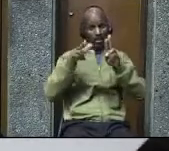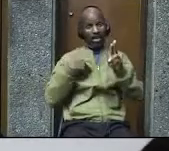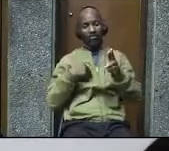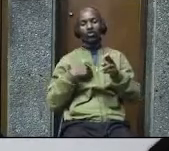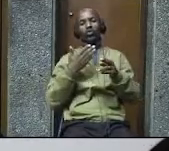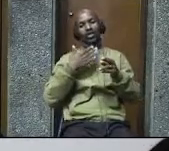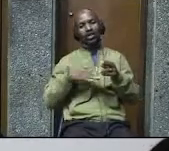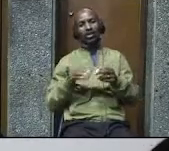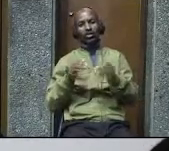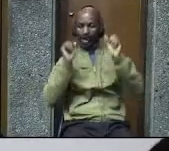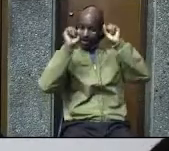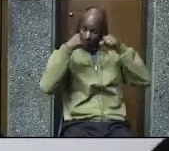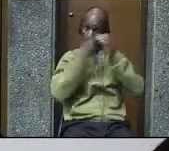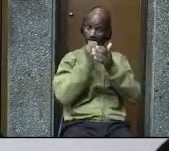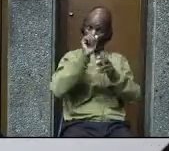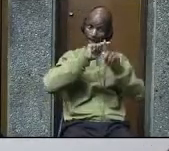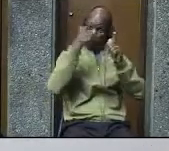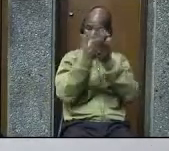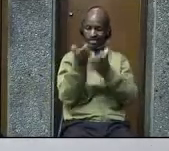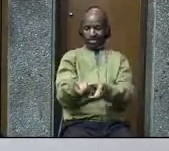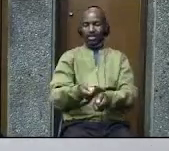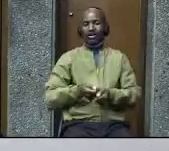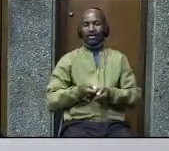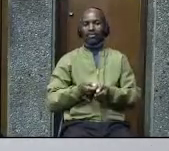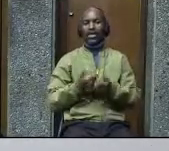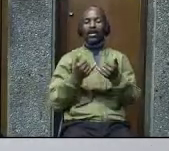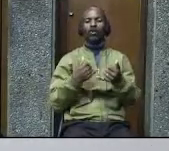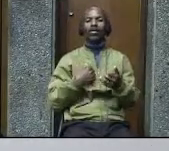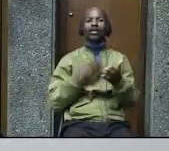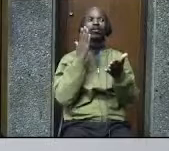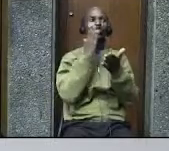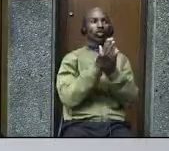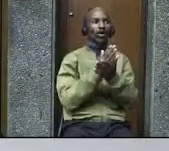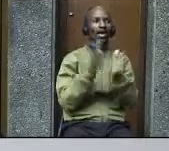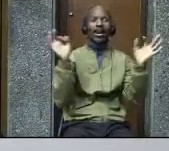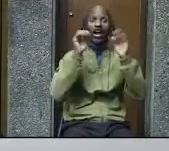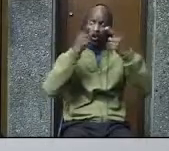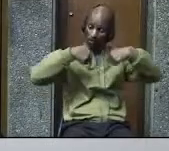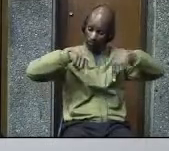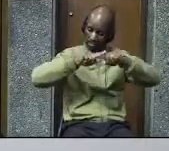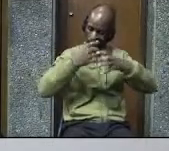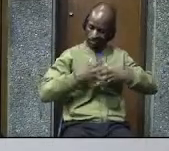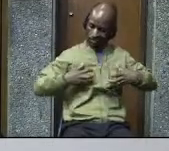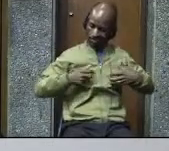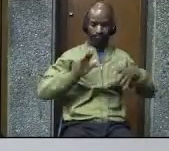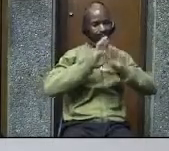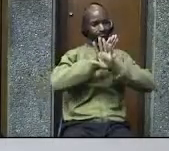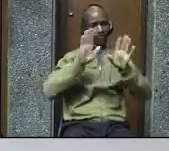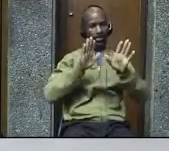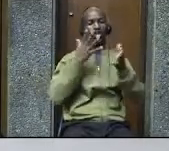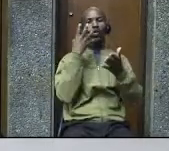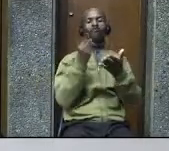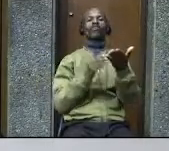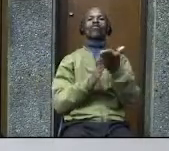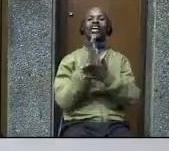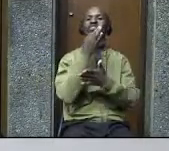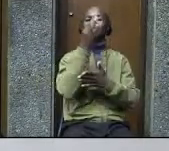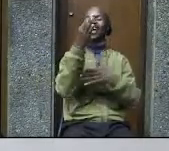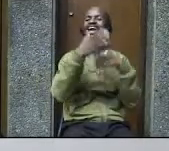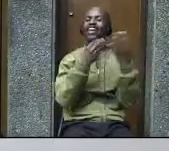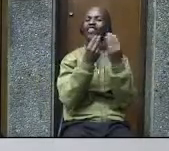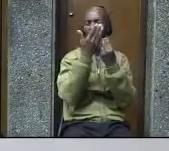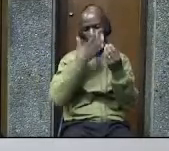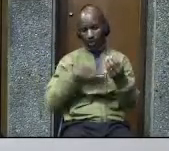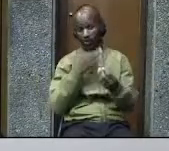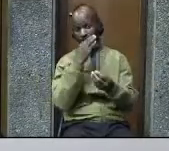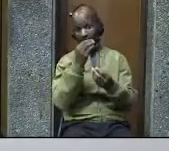it, we don't have to agree with you, but we have to take it. And let me assure you, none of us here is angry. You have the right to say whatever you want to say